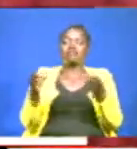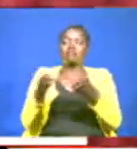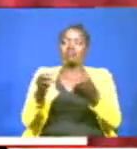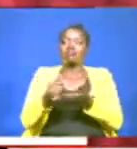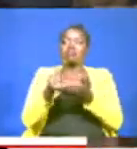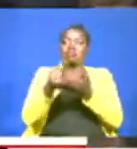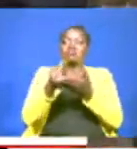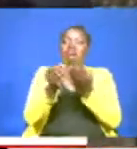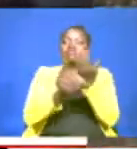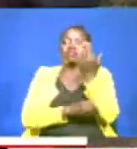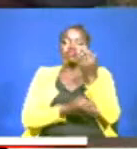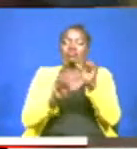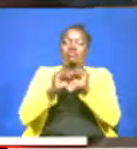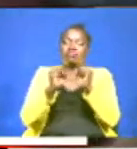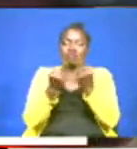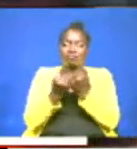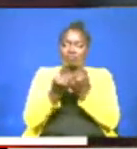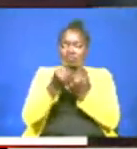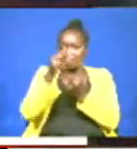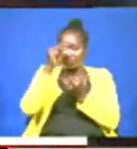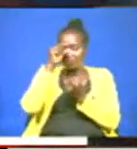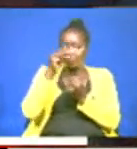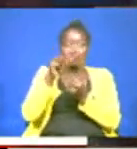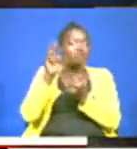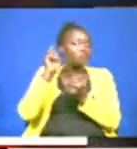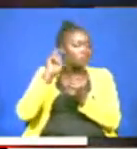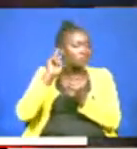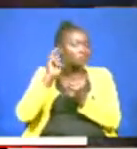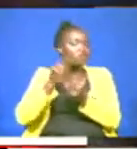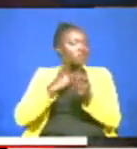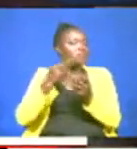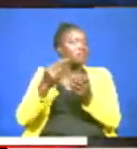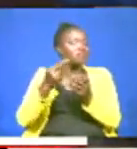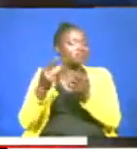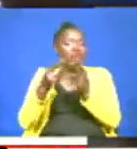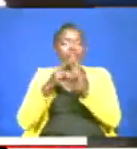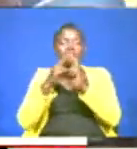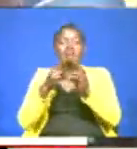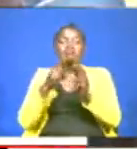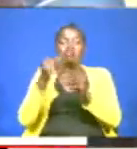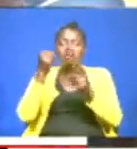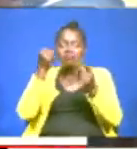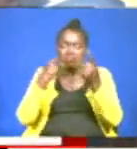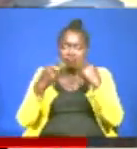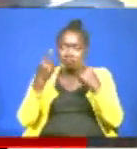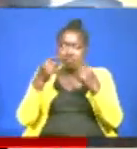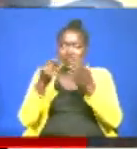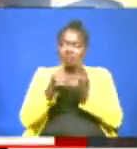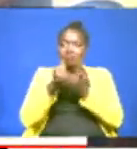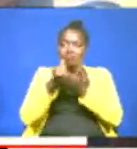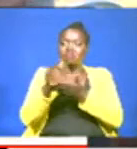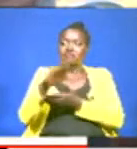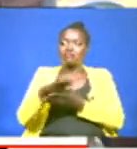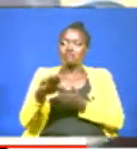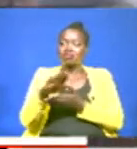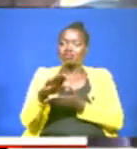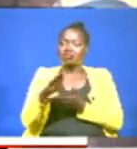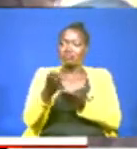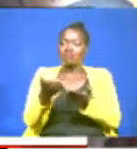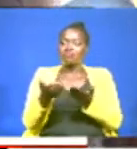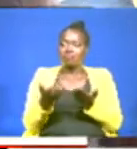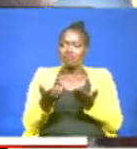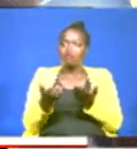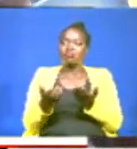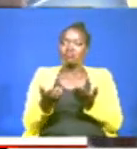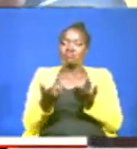less fortunate, says the government should listen to the voices and respond to their cries for help. This place needs